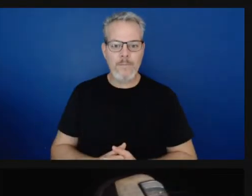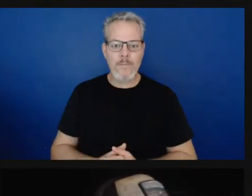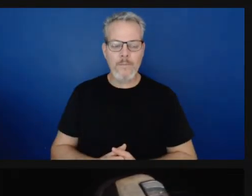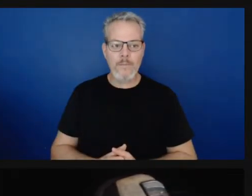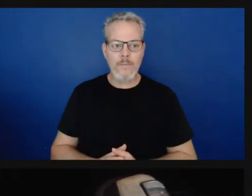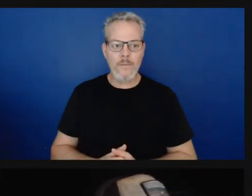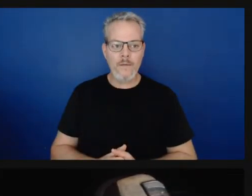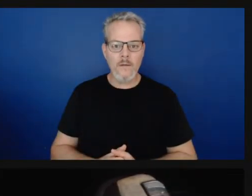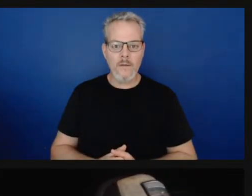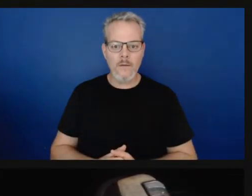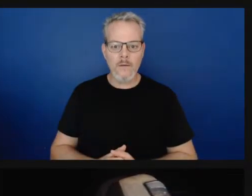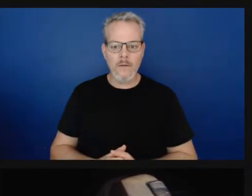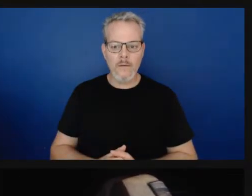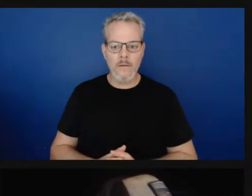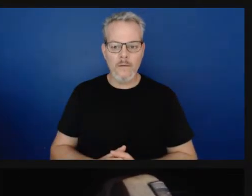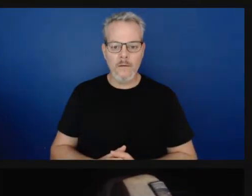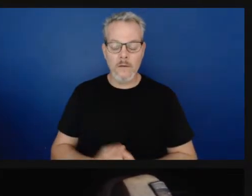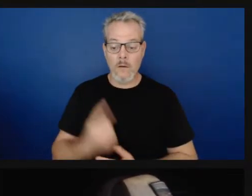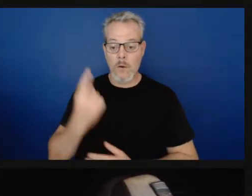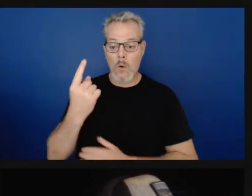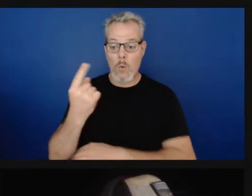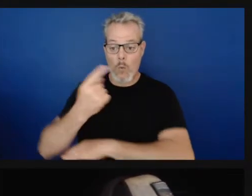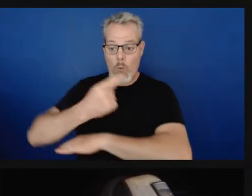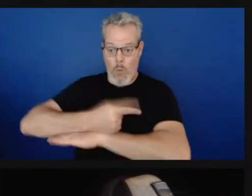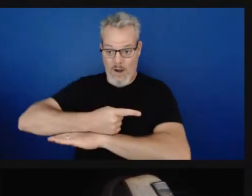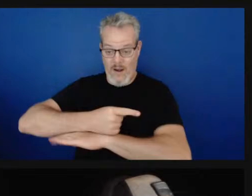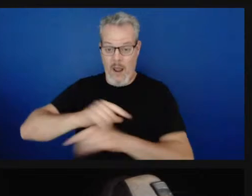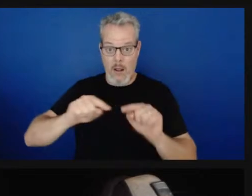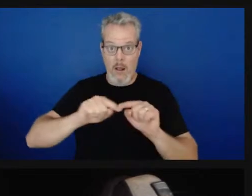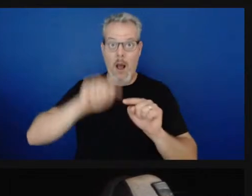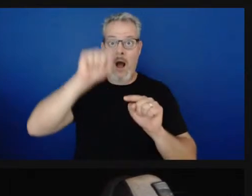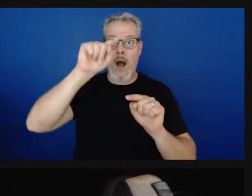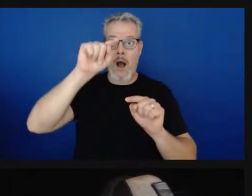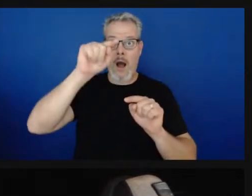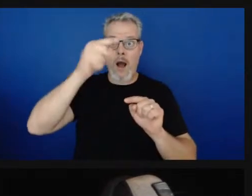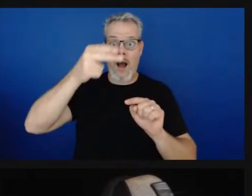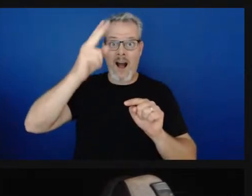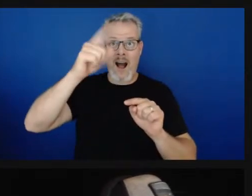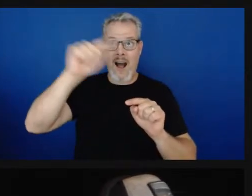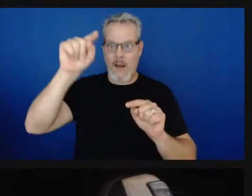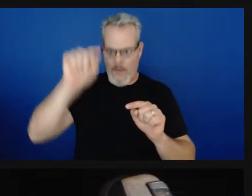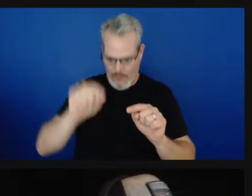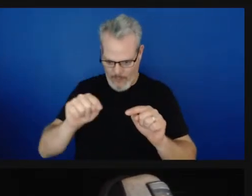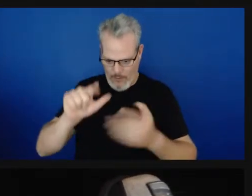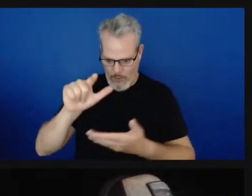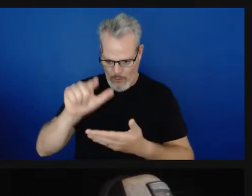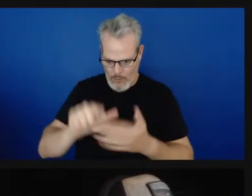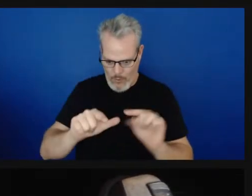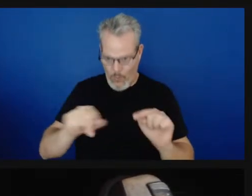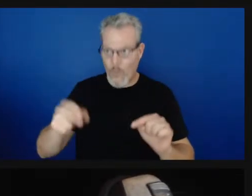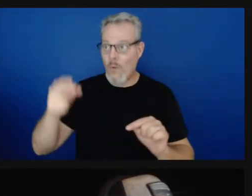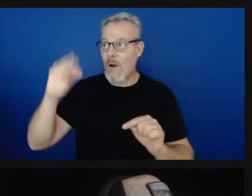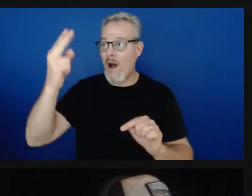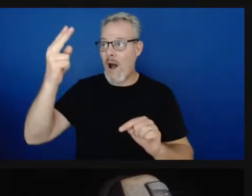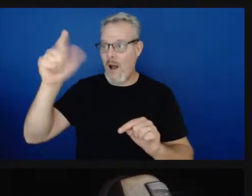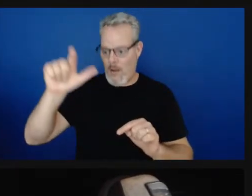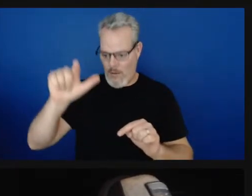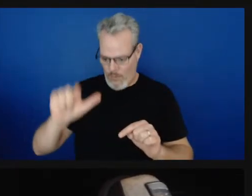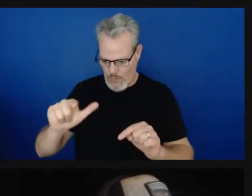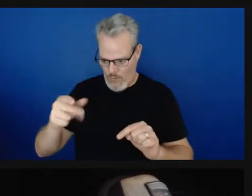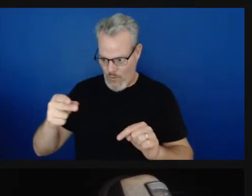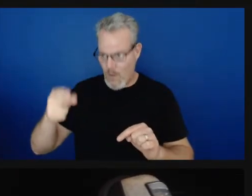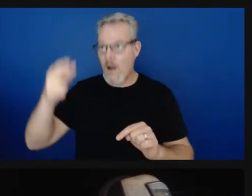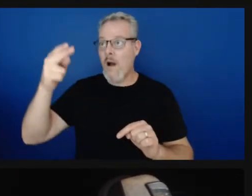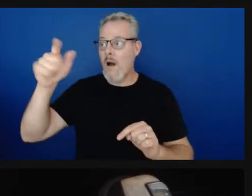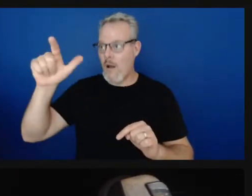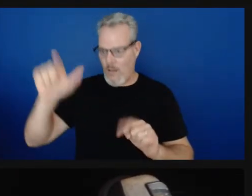So you see one day with a high earthquake count, and the next day with a lower one, and the next one higher, and the next one lower, and so on.